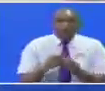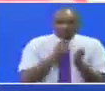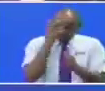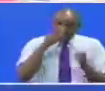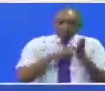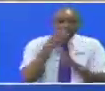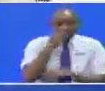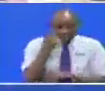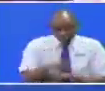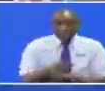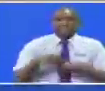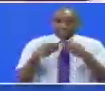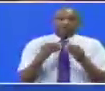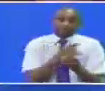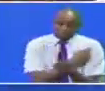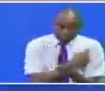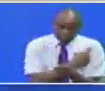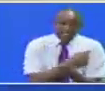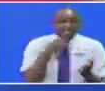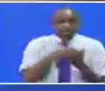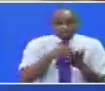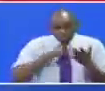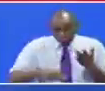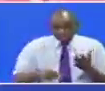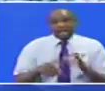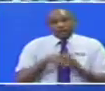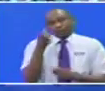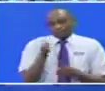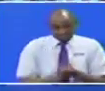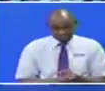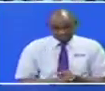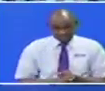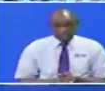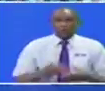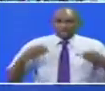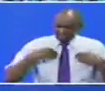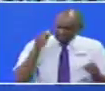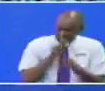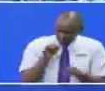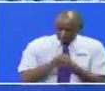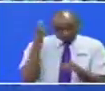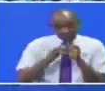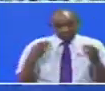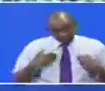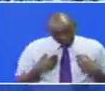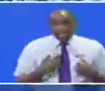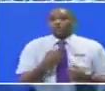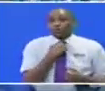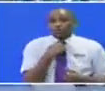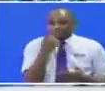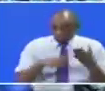shilling offer made to the doctors and pulled out of the negotiations. There is a lot of goodwill and the union have